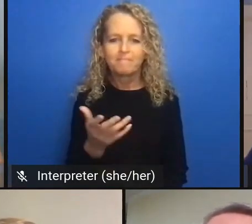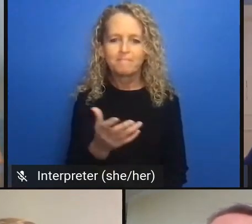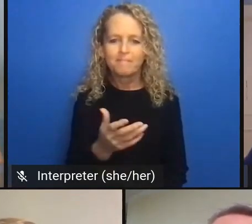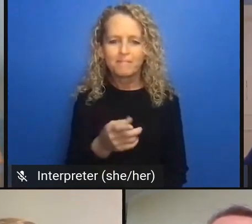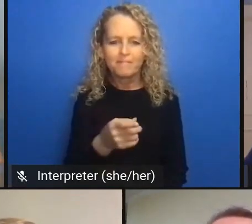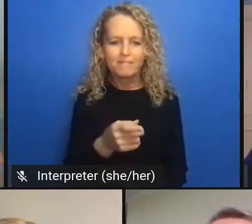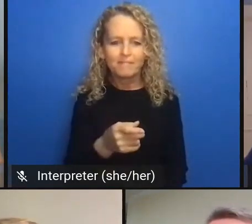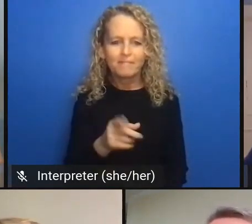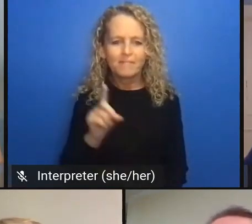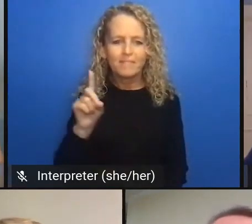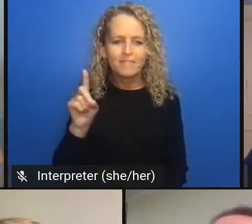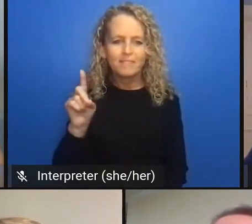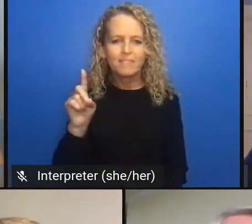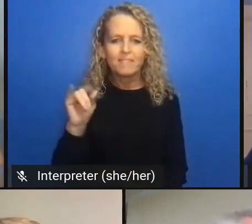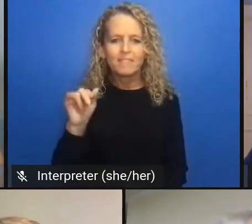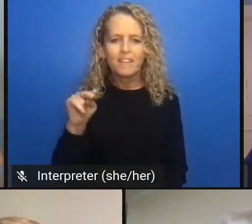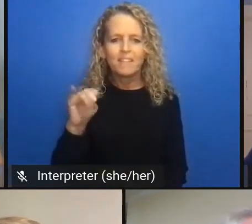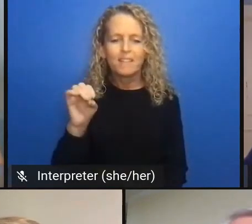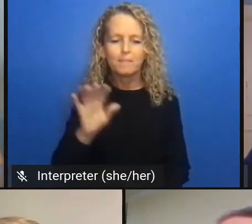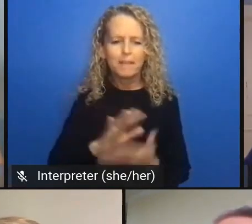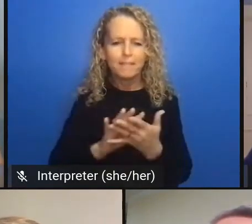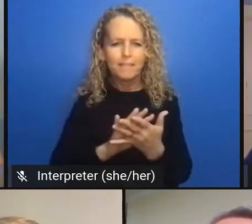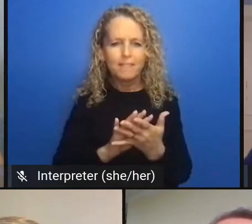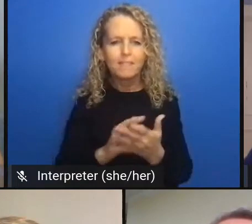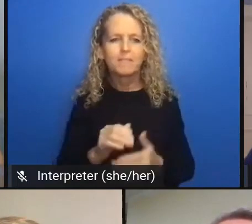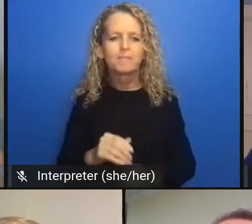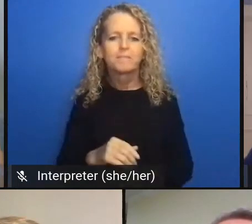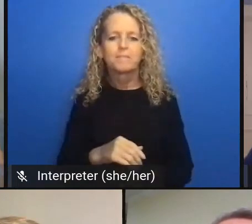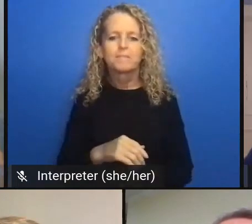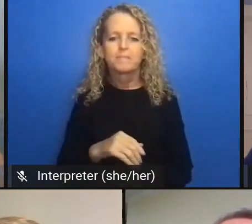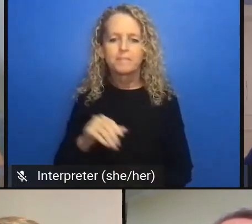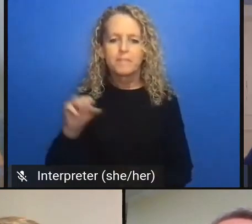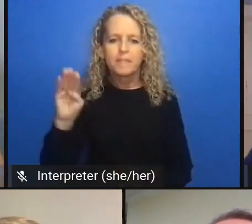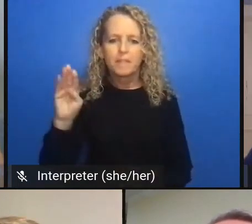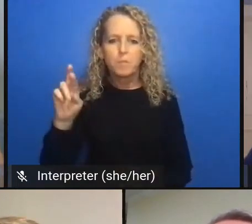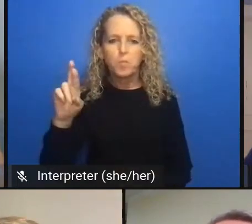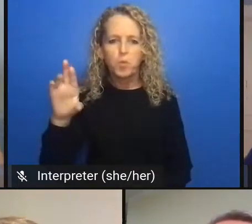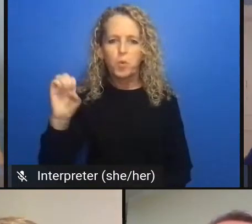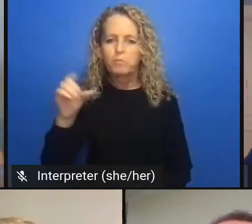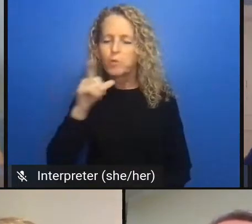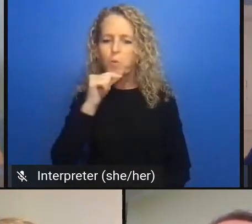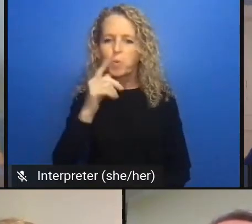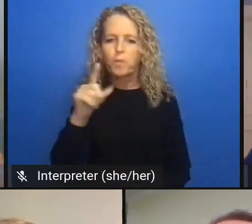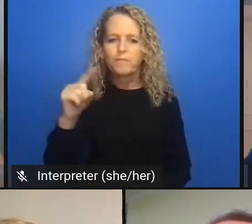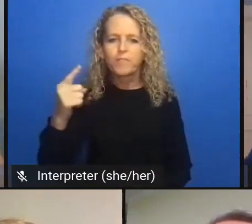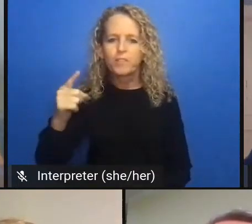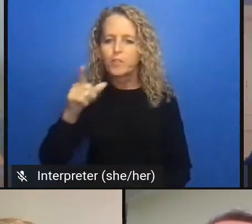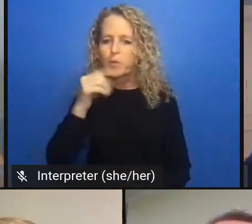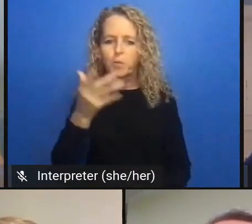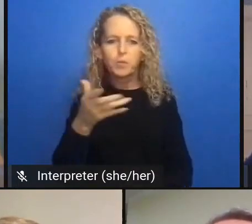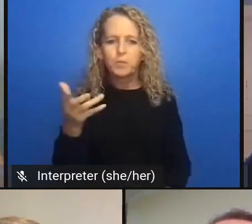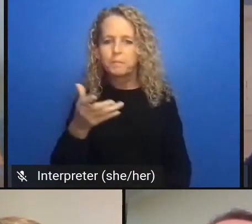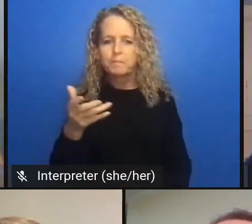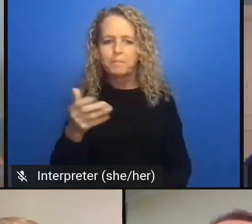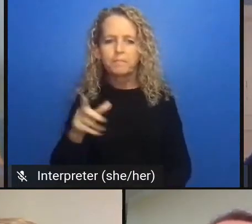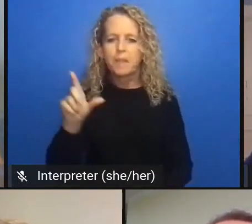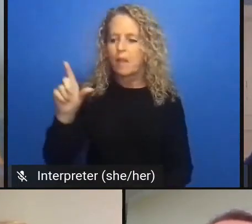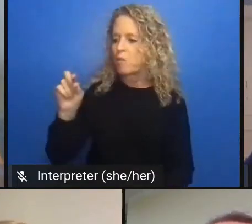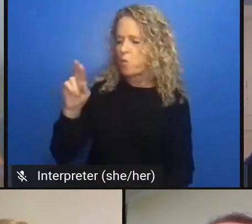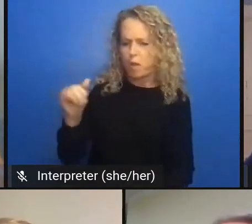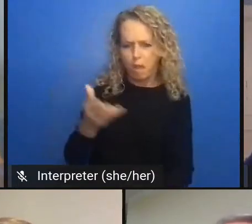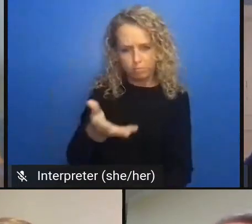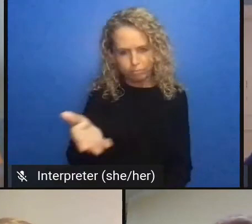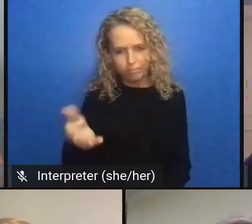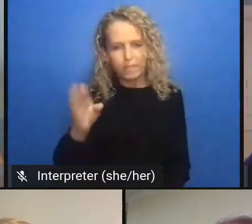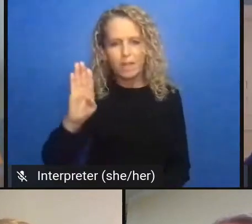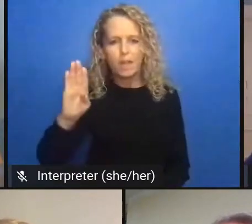Who would you like to hear from, Laurie? Oh, I can be, so maybe Bruce, because you've been quiet the longest.